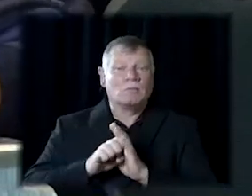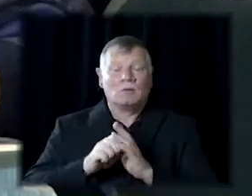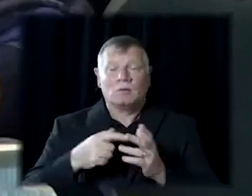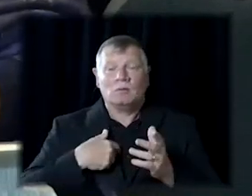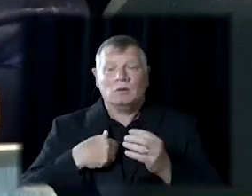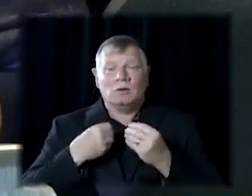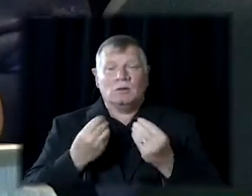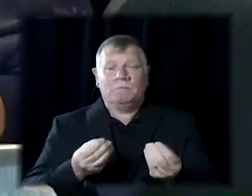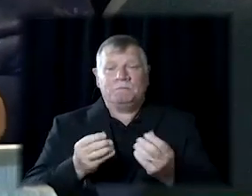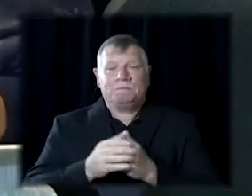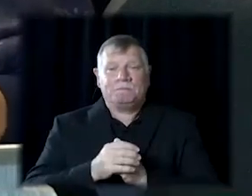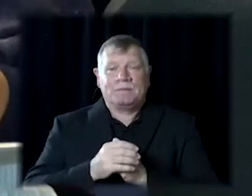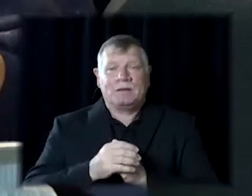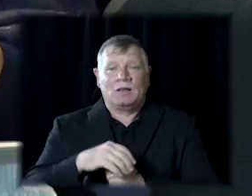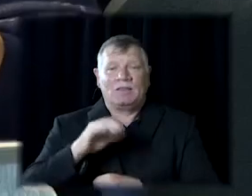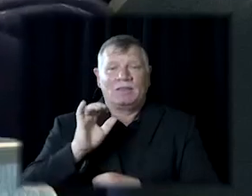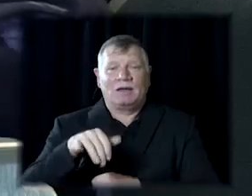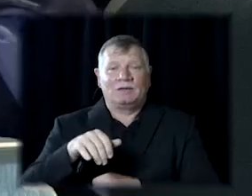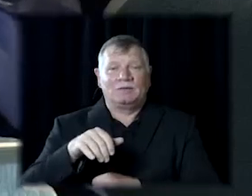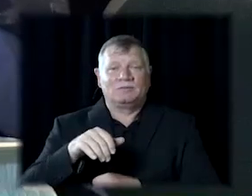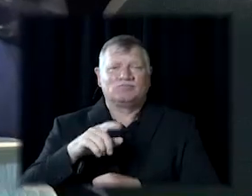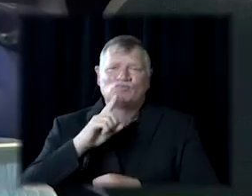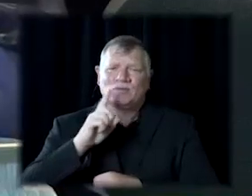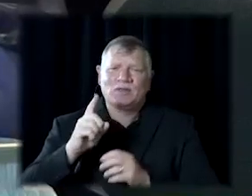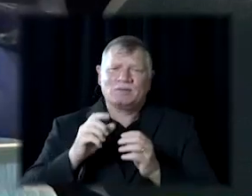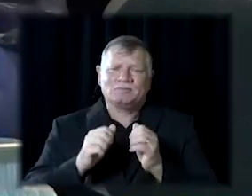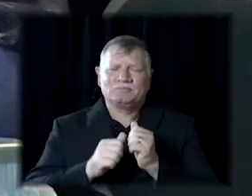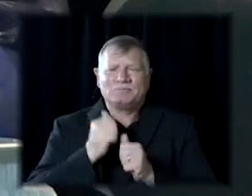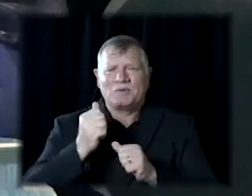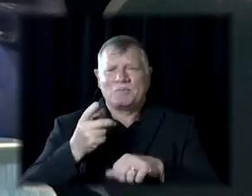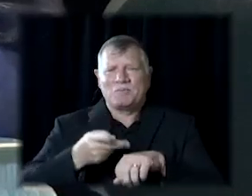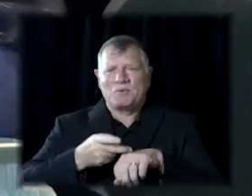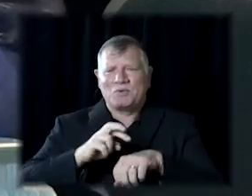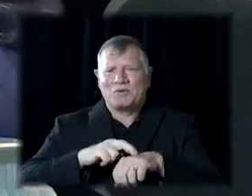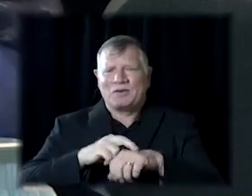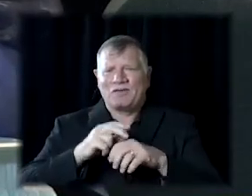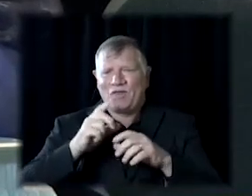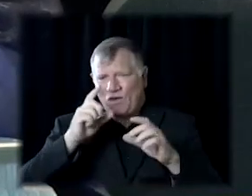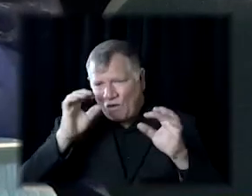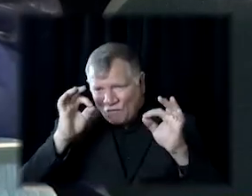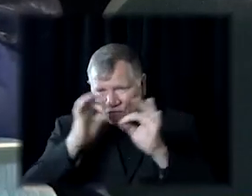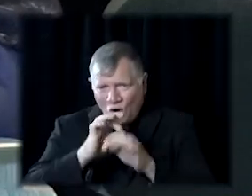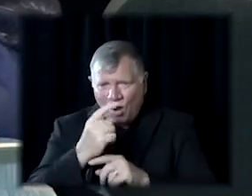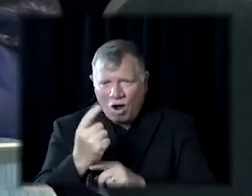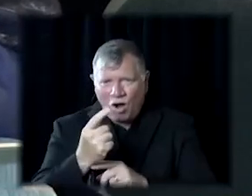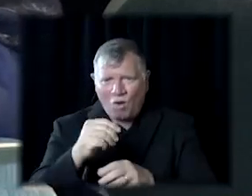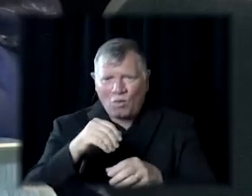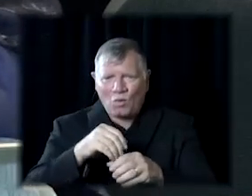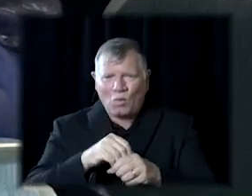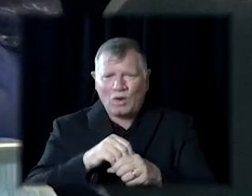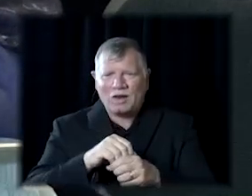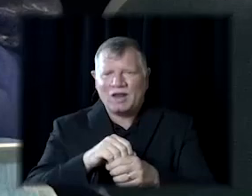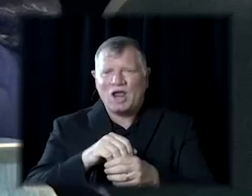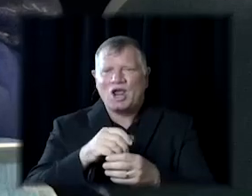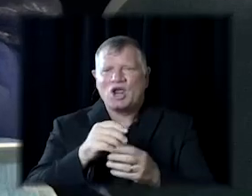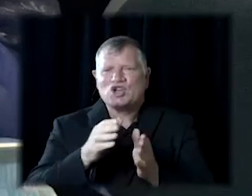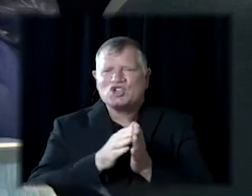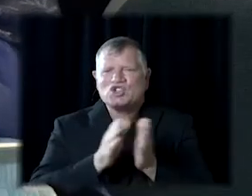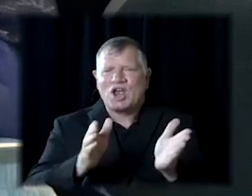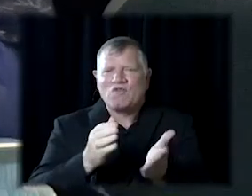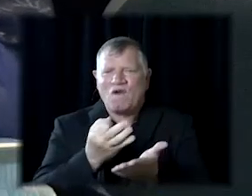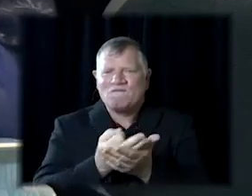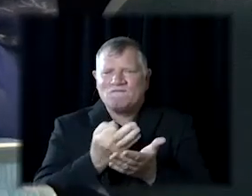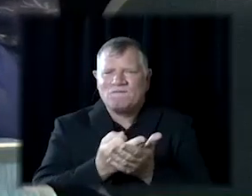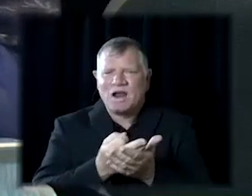give is that typically in Puerto Rico, the focus has always been on a general fund budget, because only